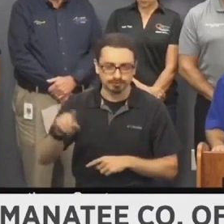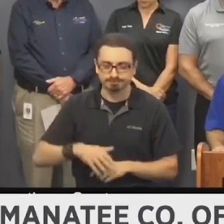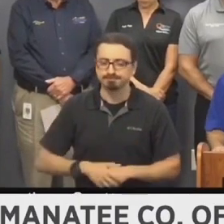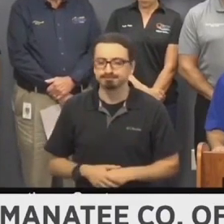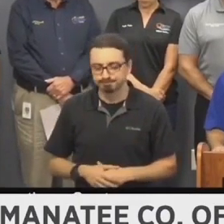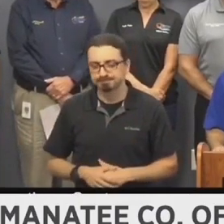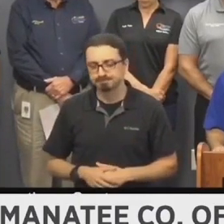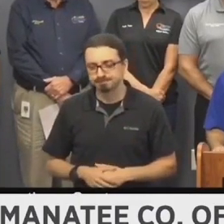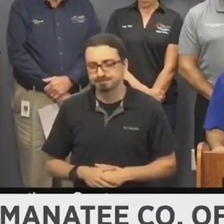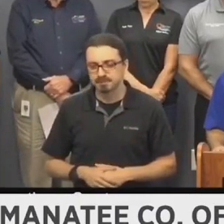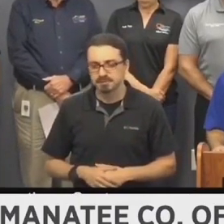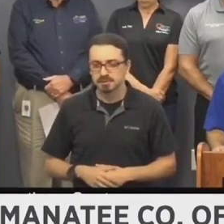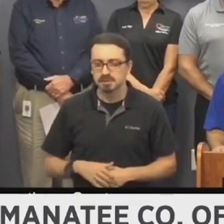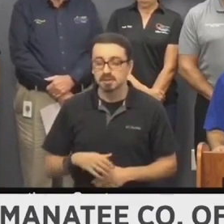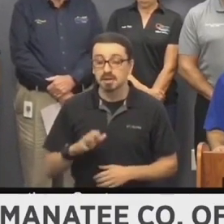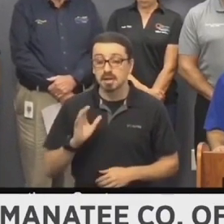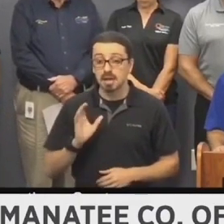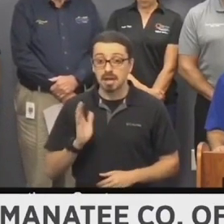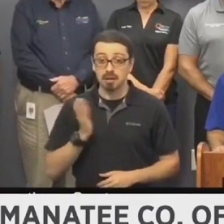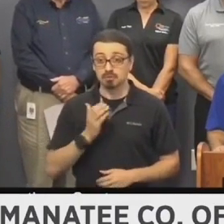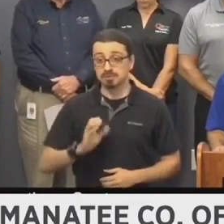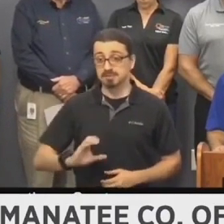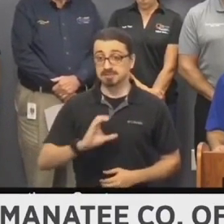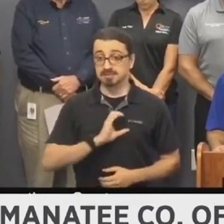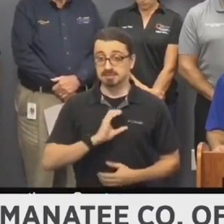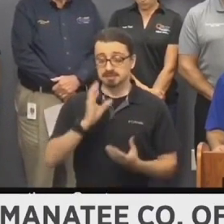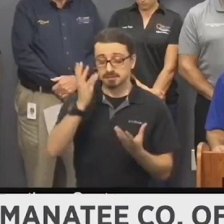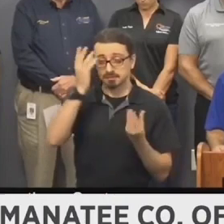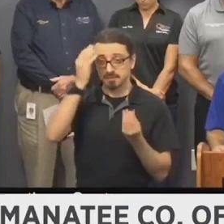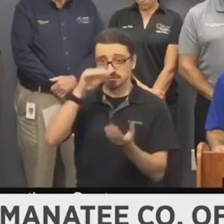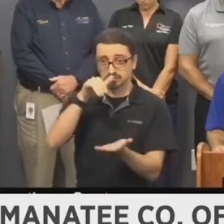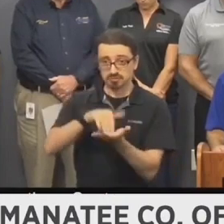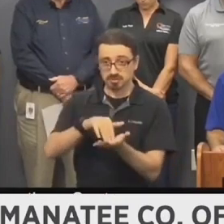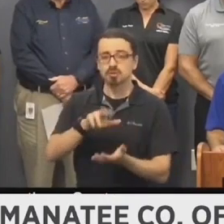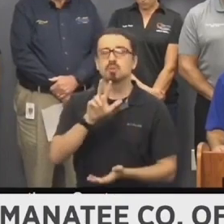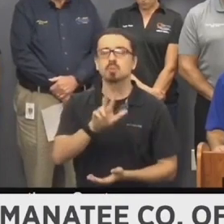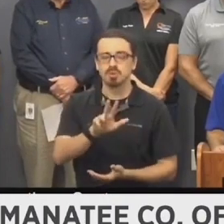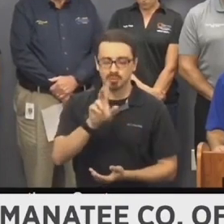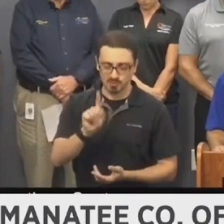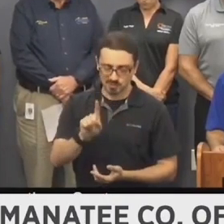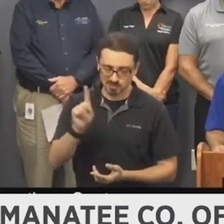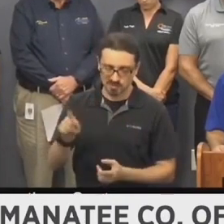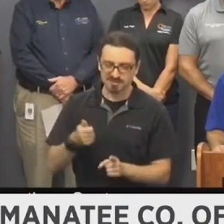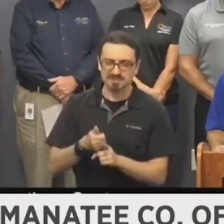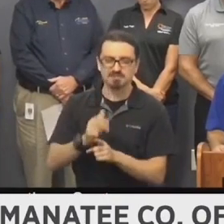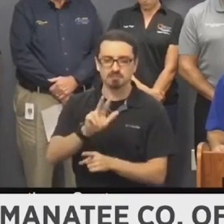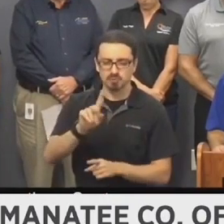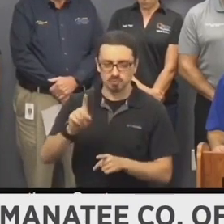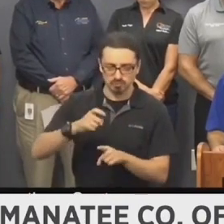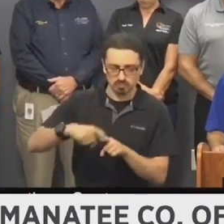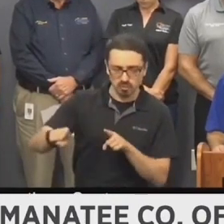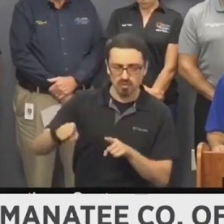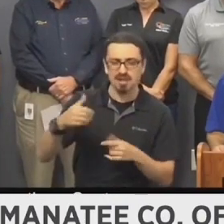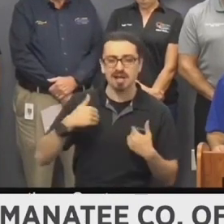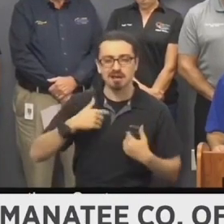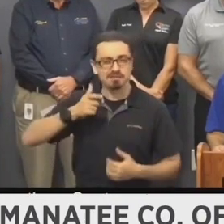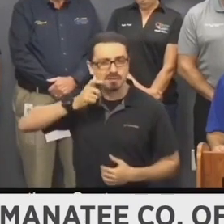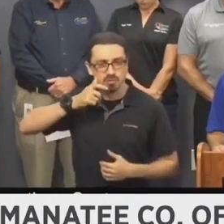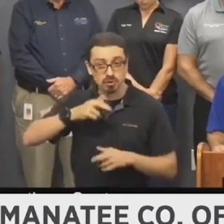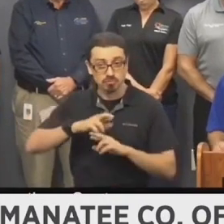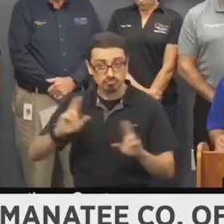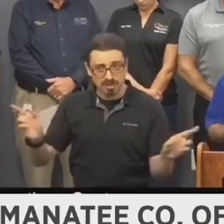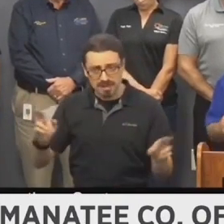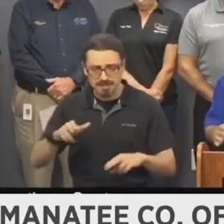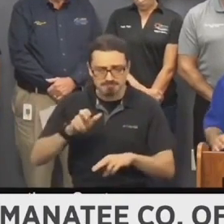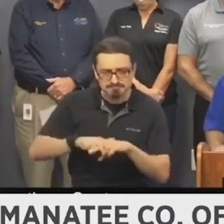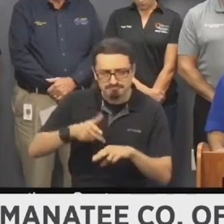Center for Manatee County is 311. And when you dial that, we have operators who are very busy at this moment, but they're doing a